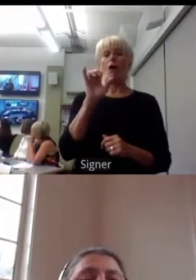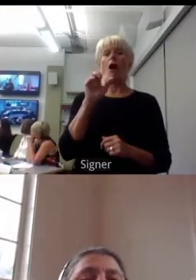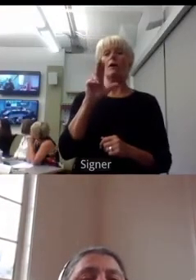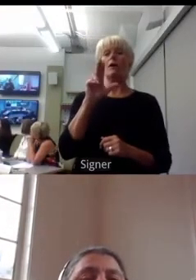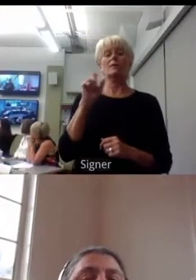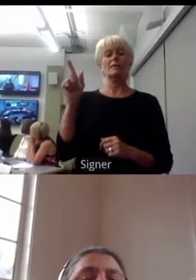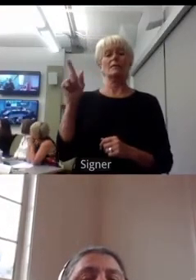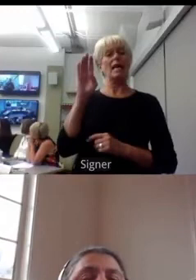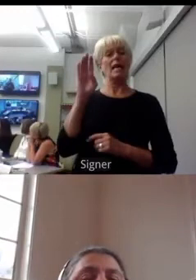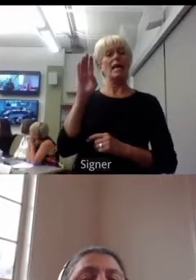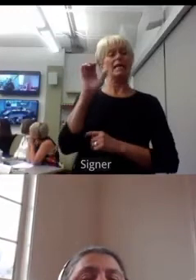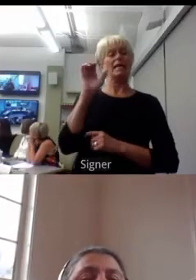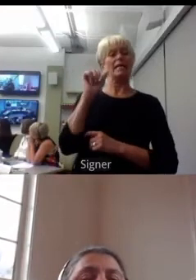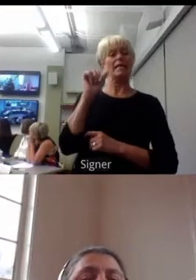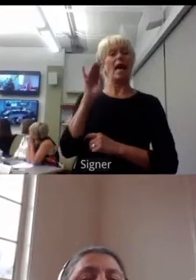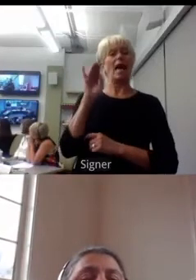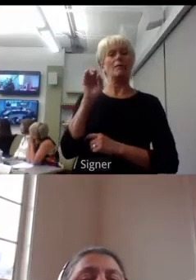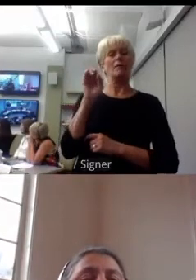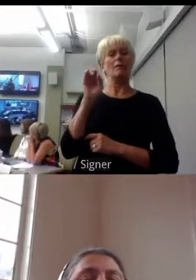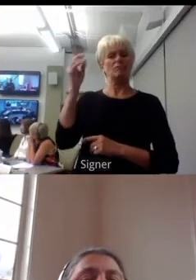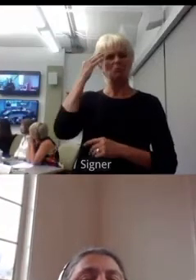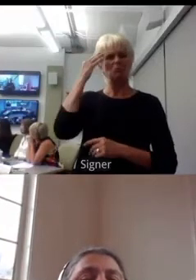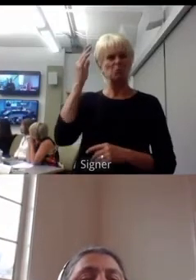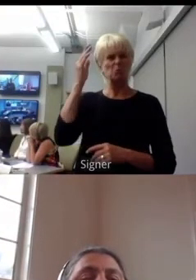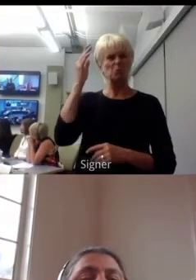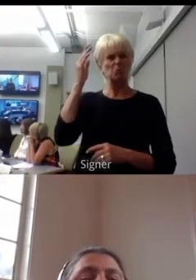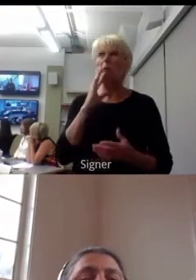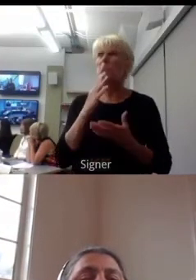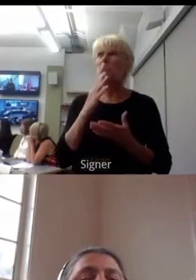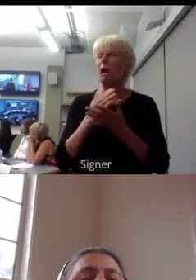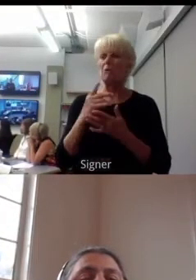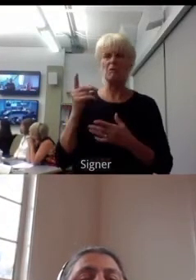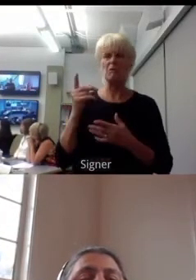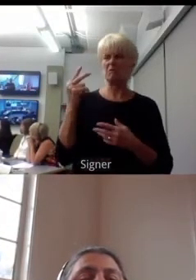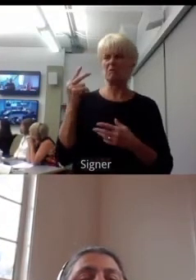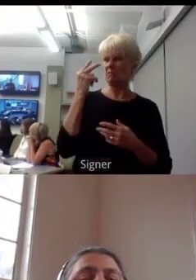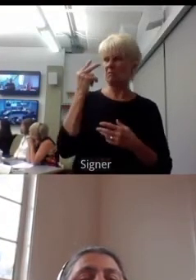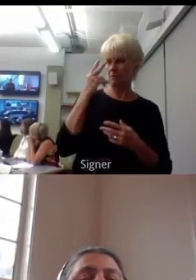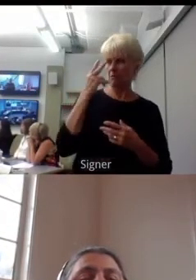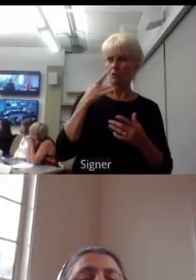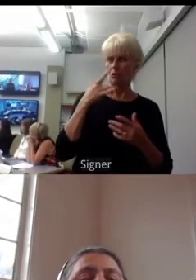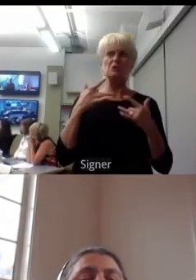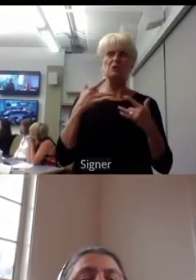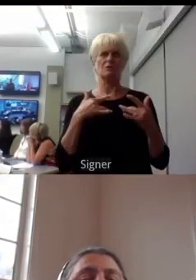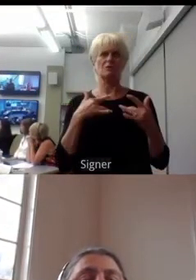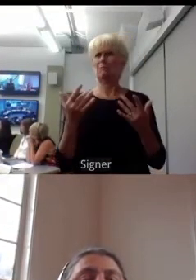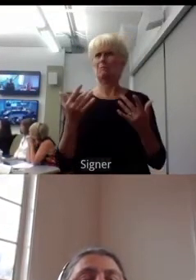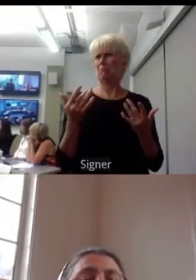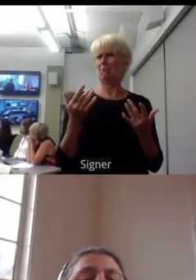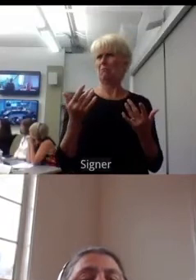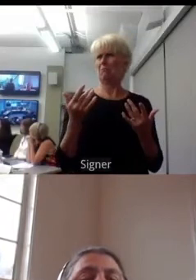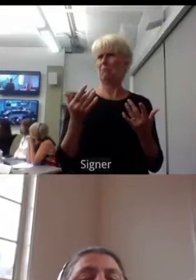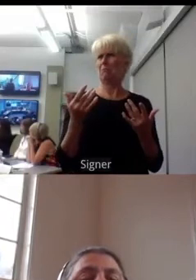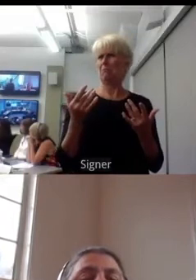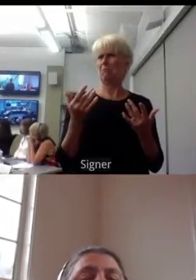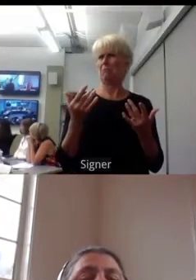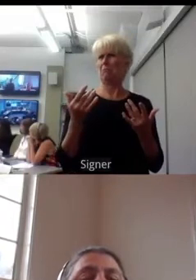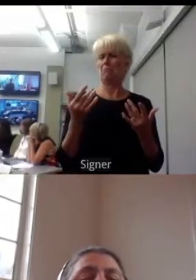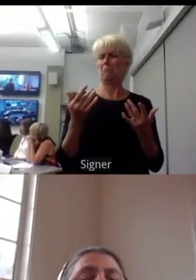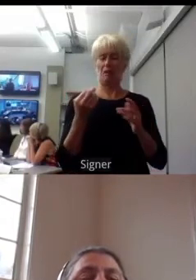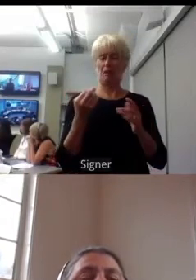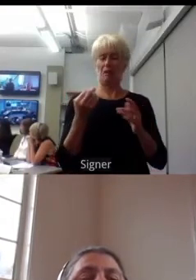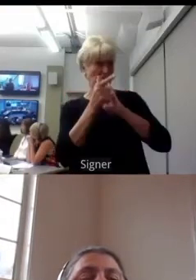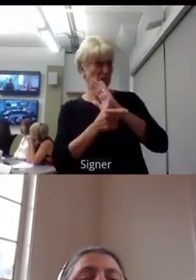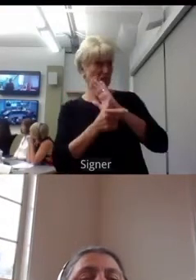was concerned. I think there was concern about would a legislative approach be effective? There was lots